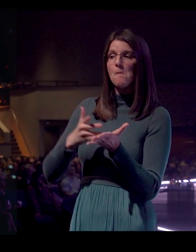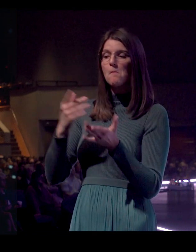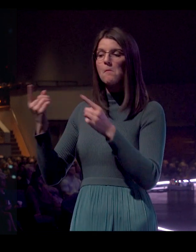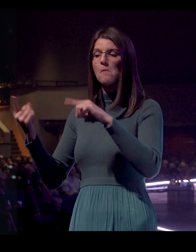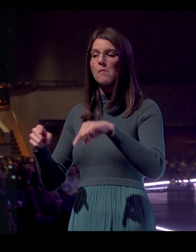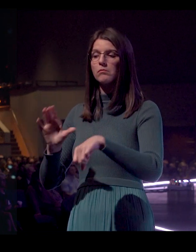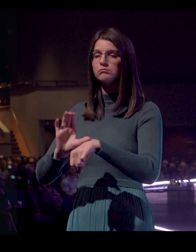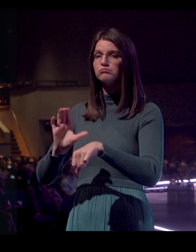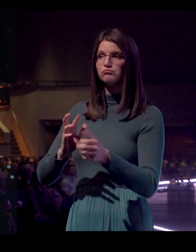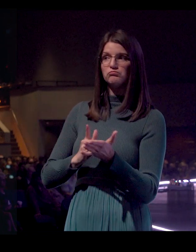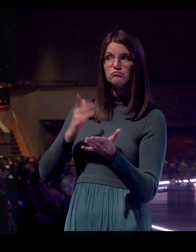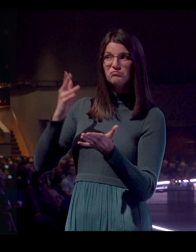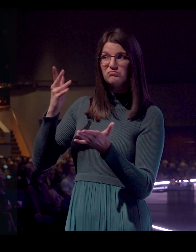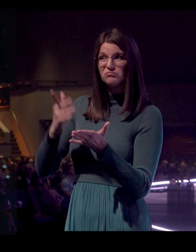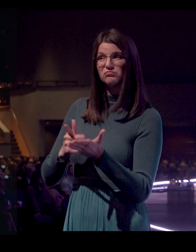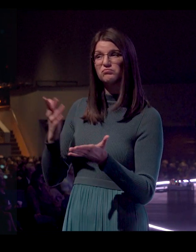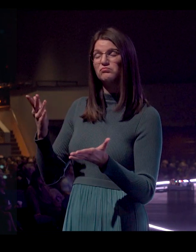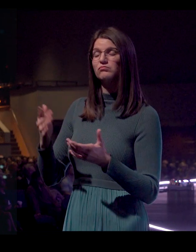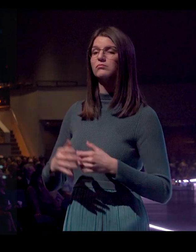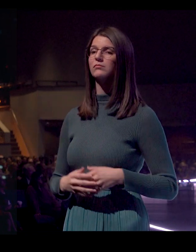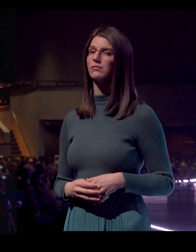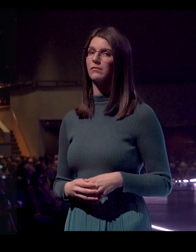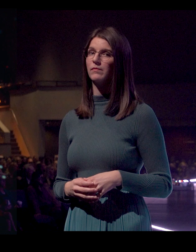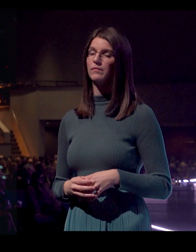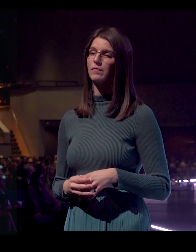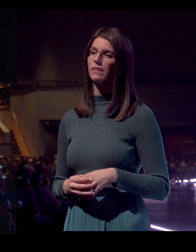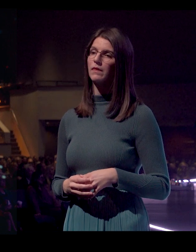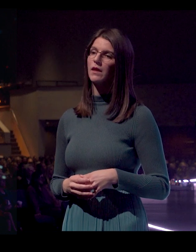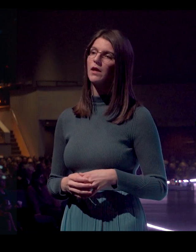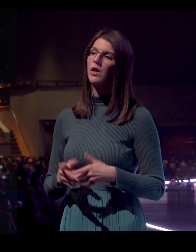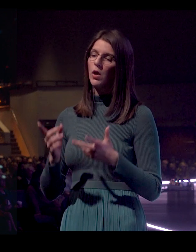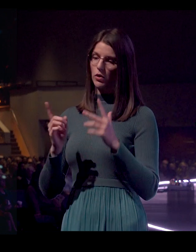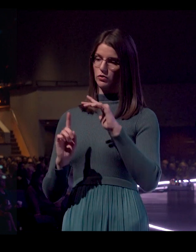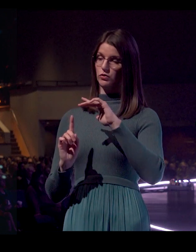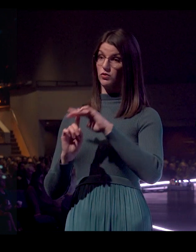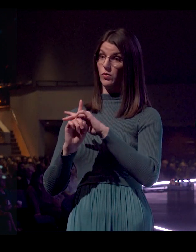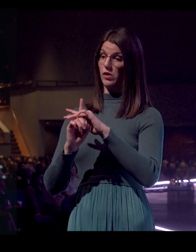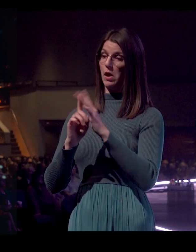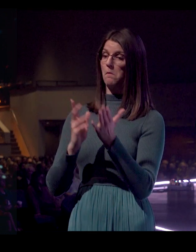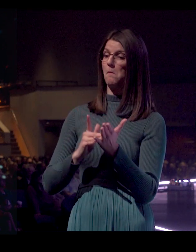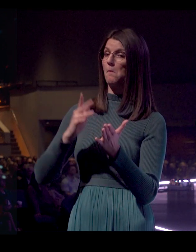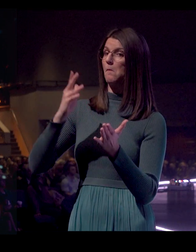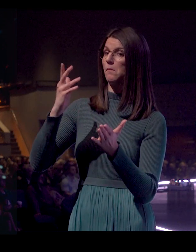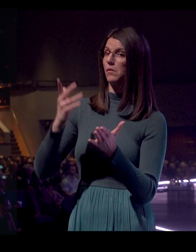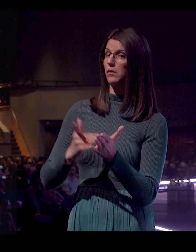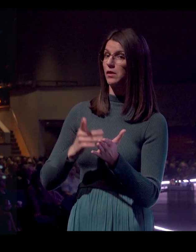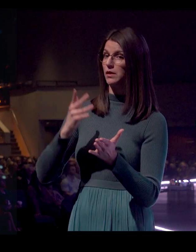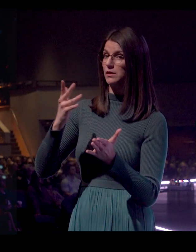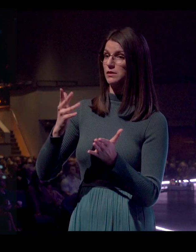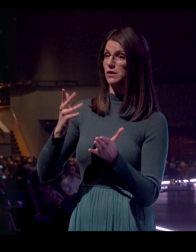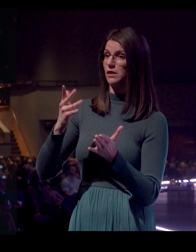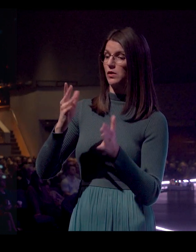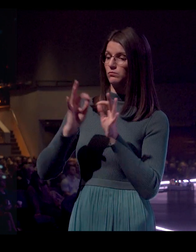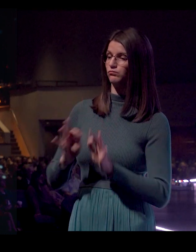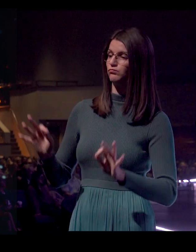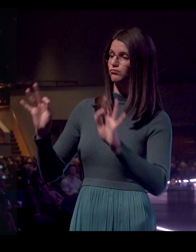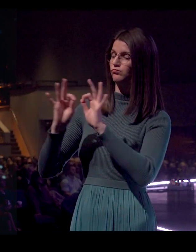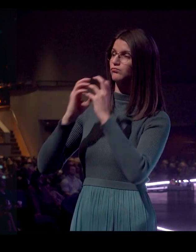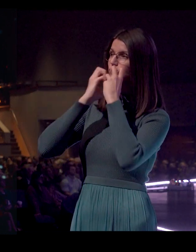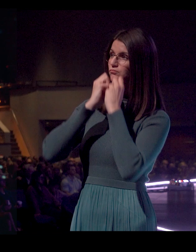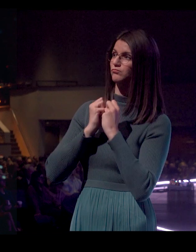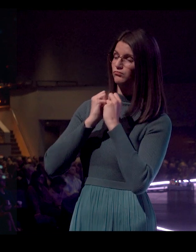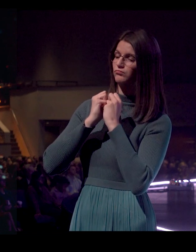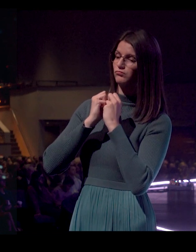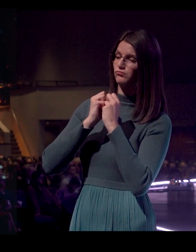Would showing up every once in a while to place your worth and value and to worship someone, would that be true